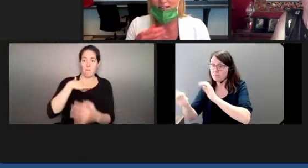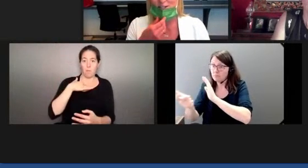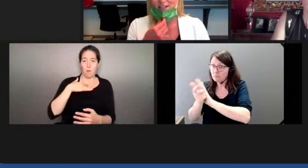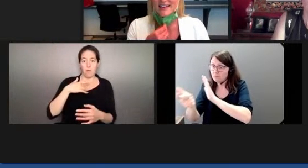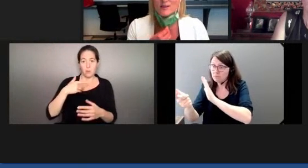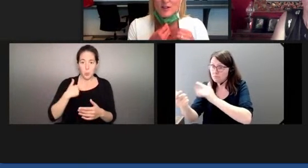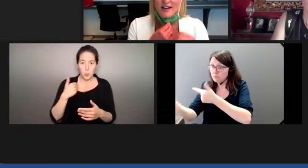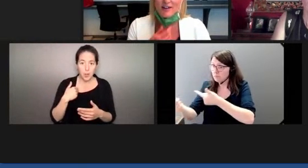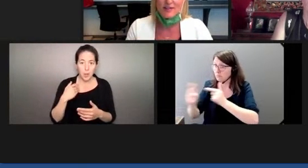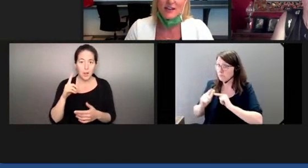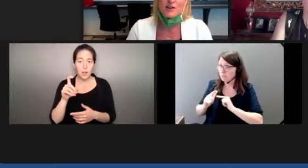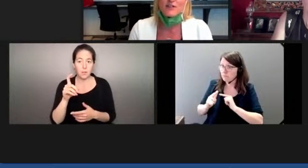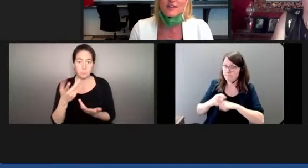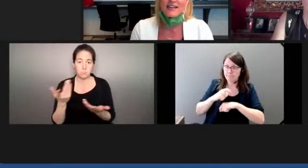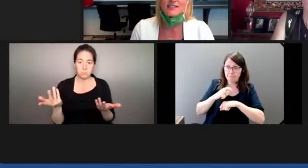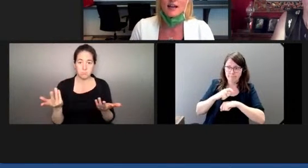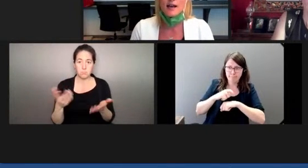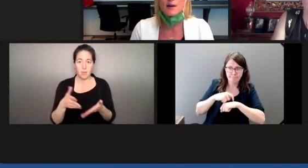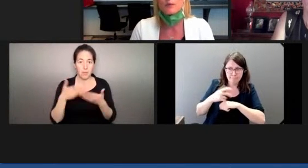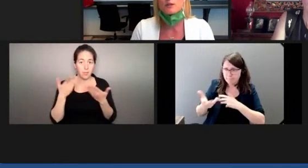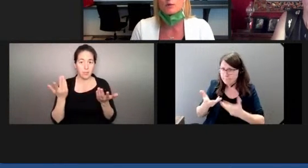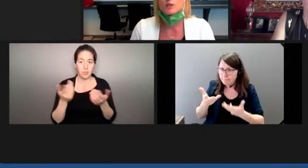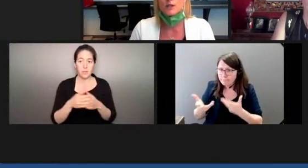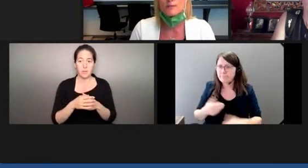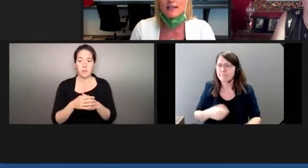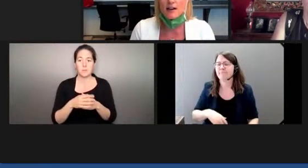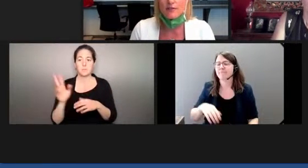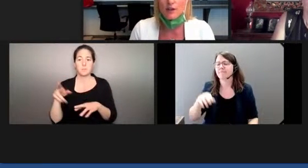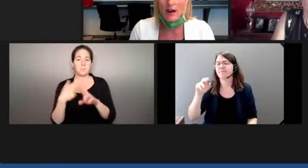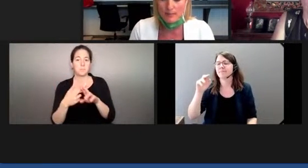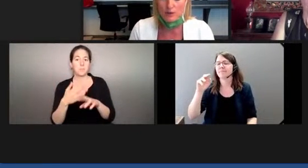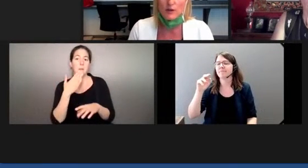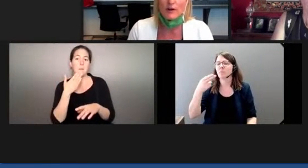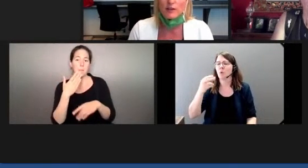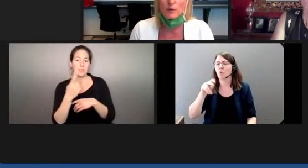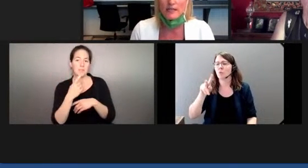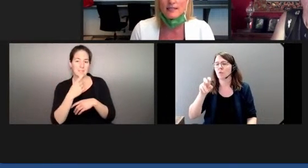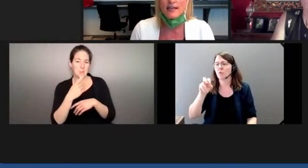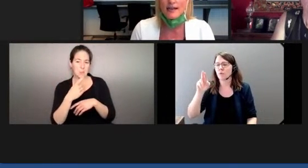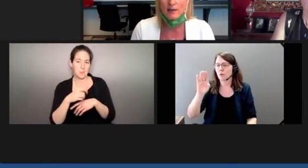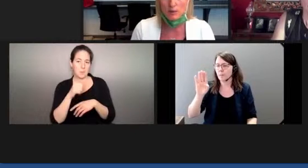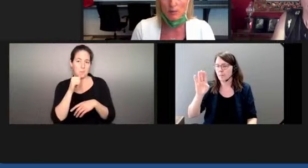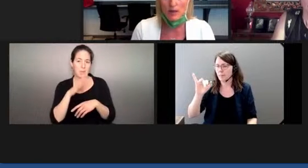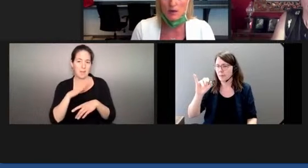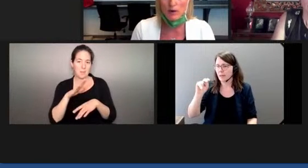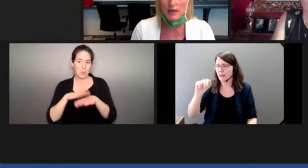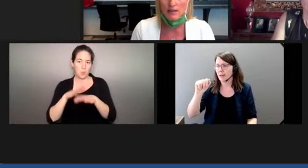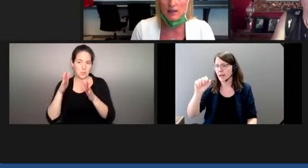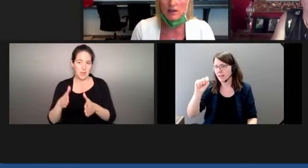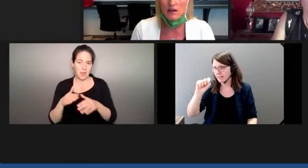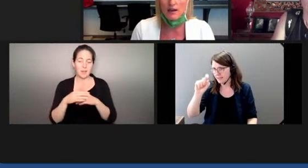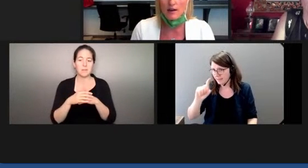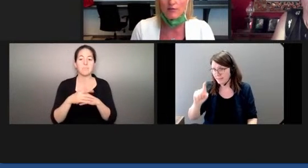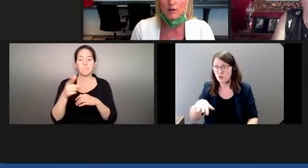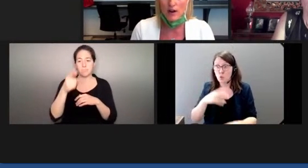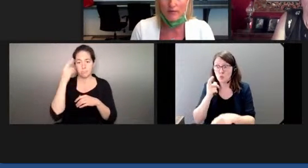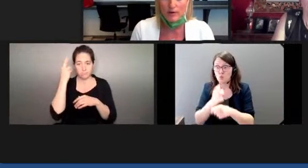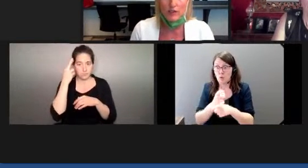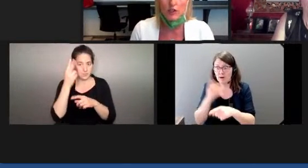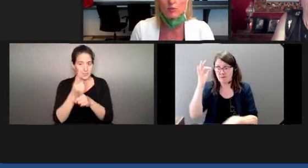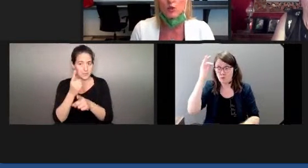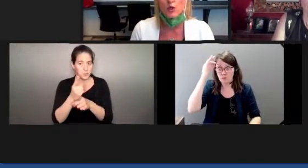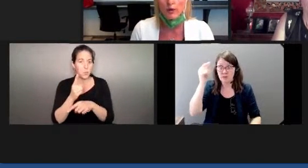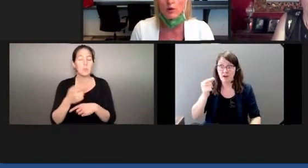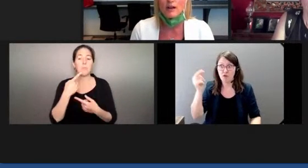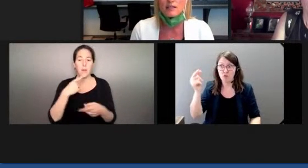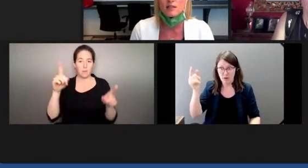Great question, Councillor Kavanagh. Thank you for that. So in terms of, you're absolutely right, there was an announcement made by the federal government